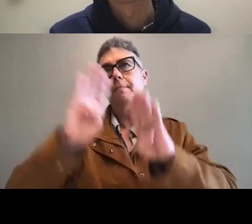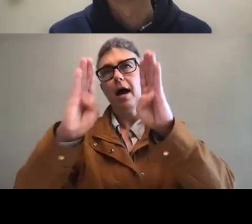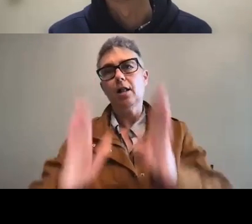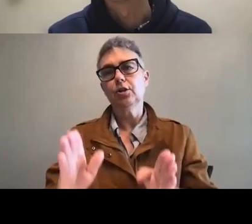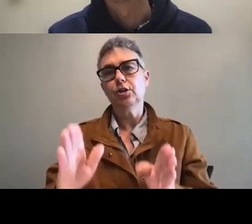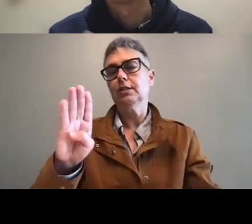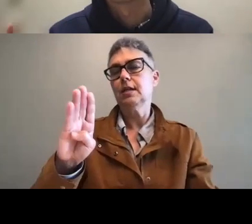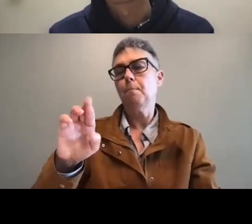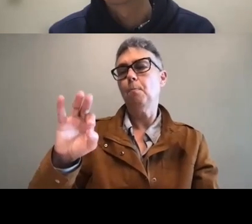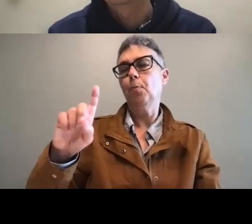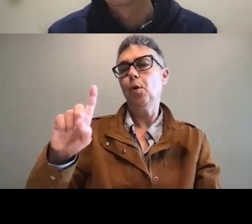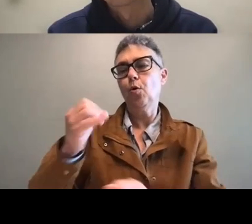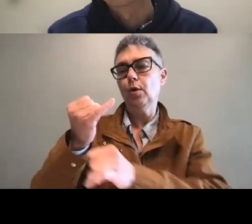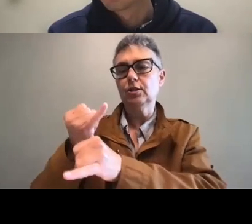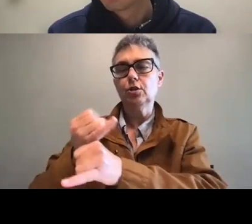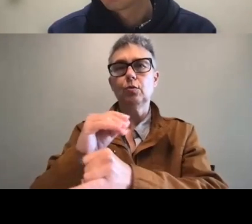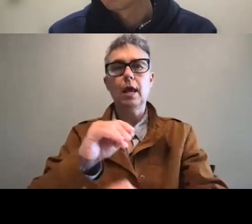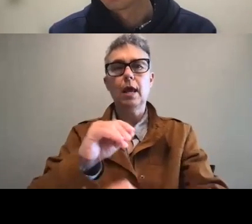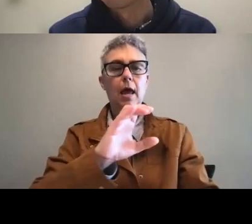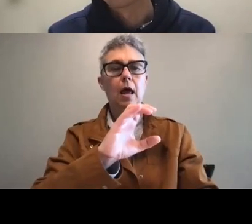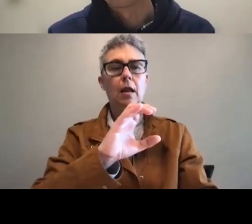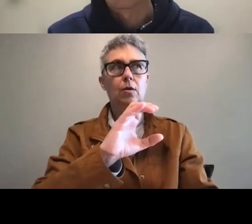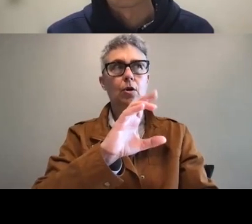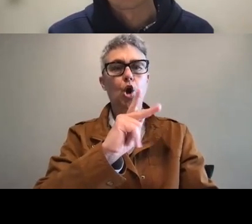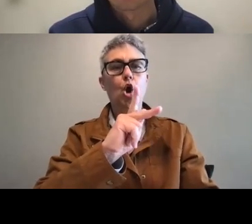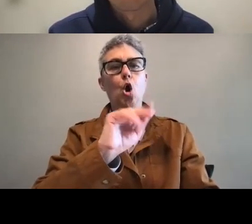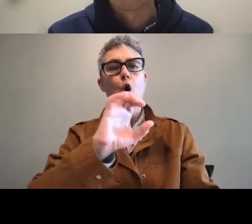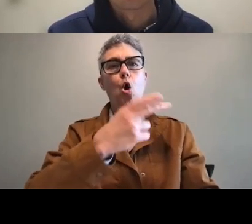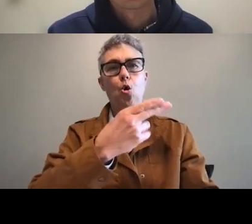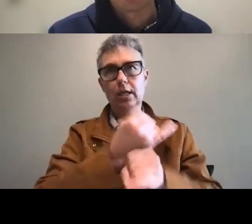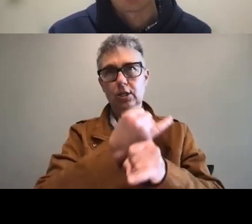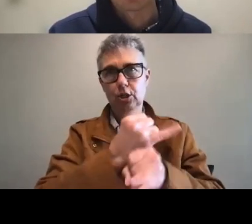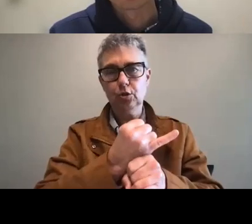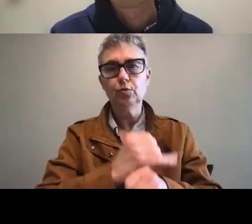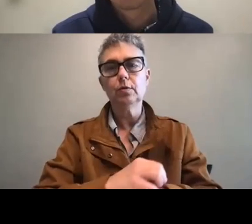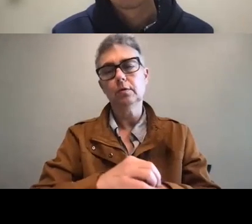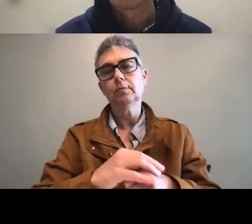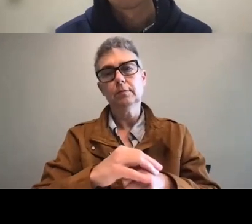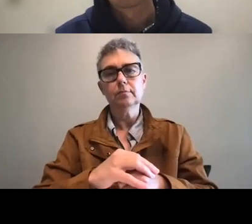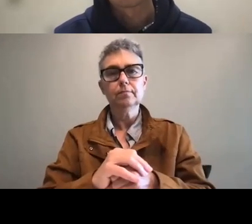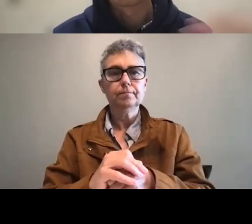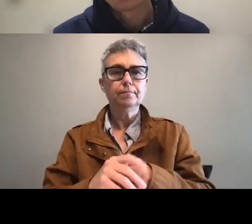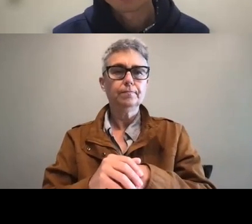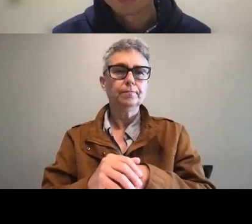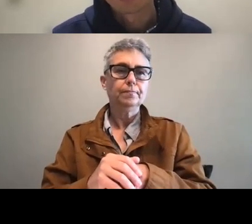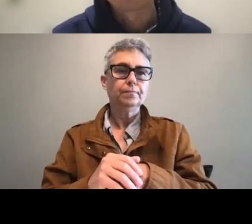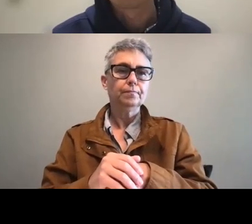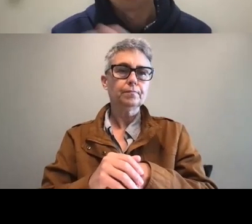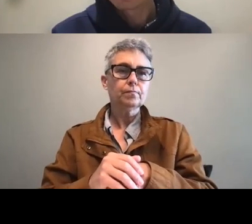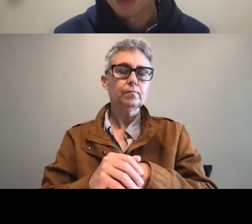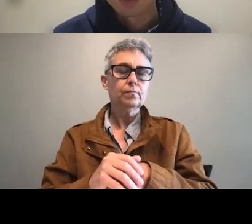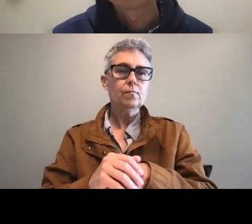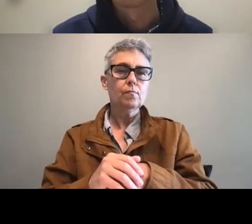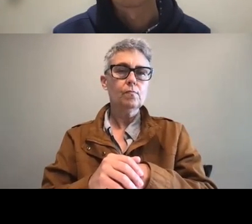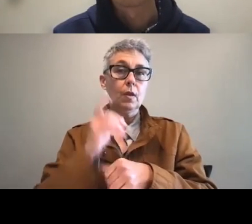Broad Institute and Koch Institute for various applications. I guess so.